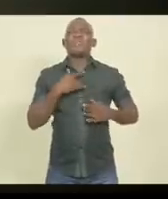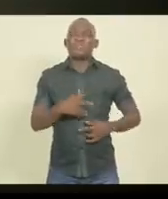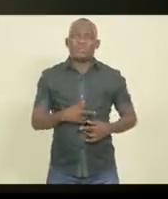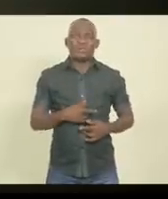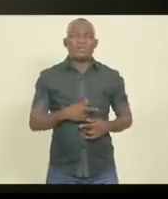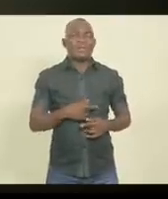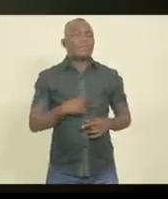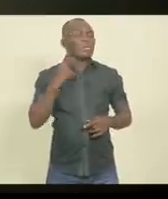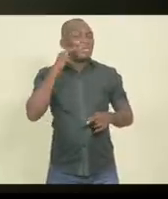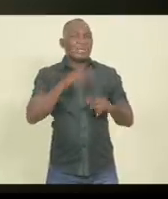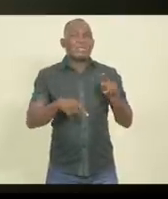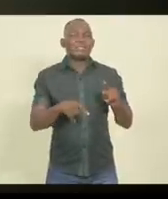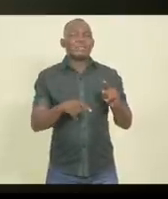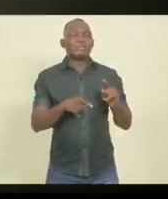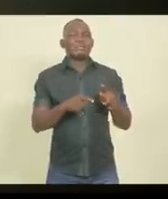isn't here yet. And